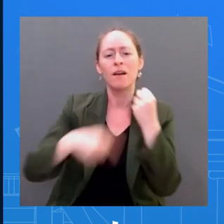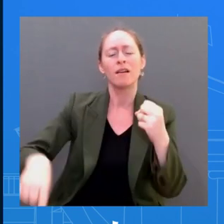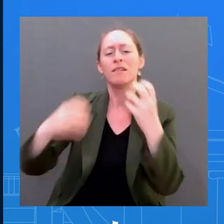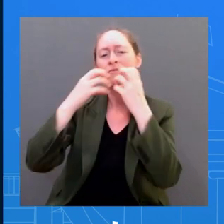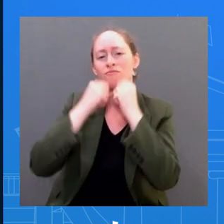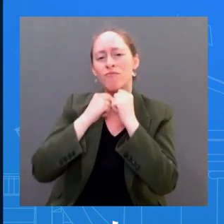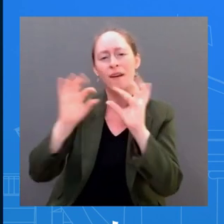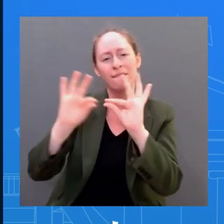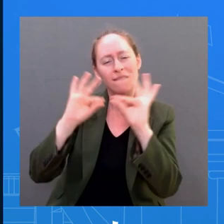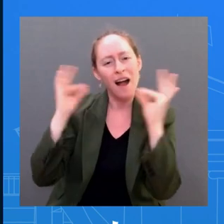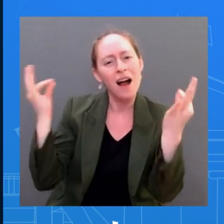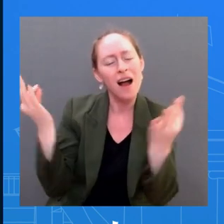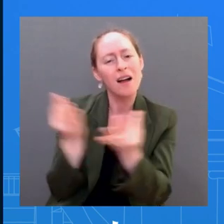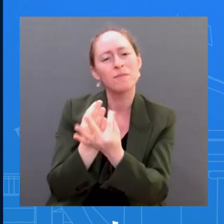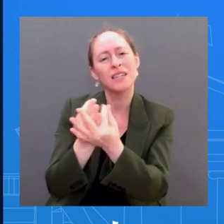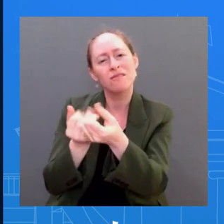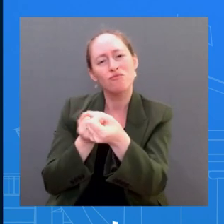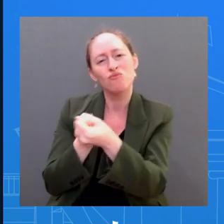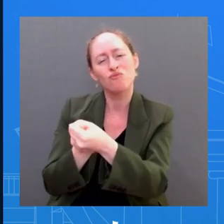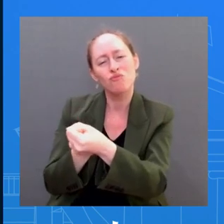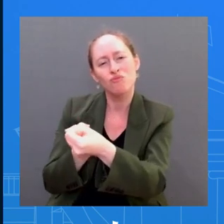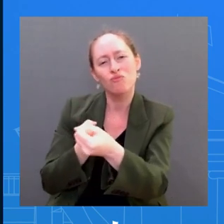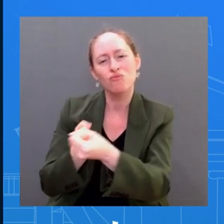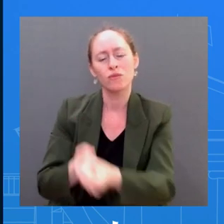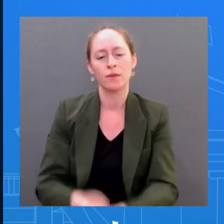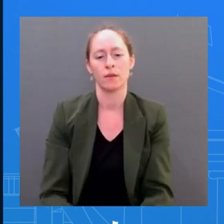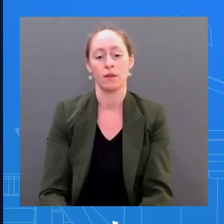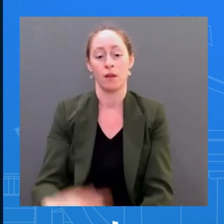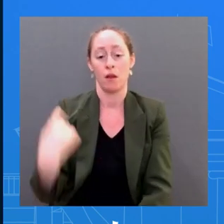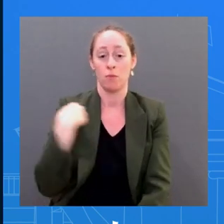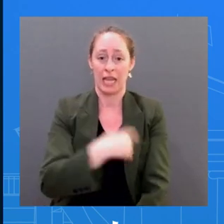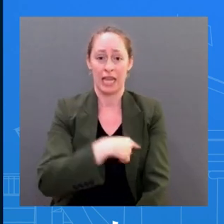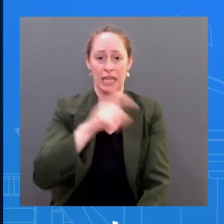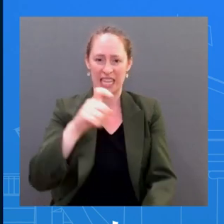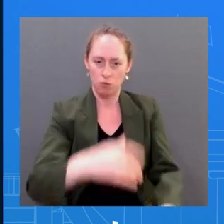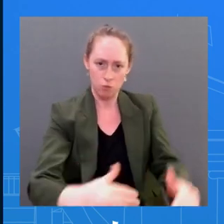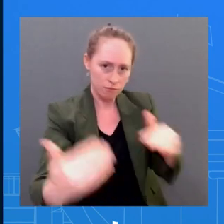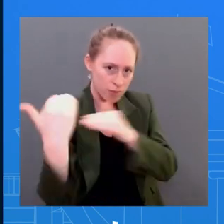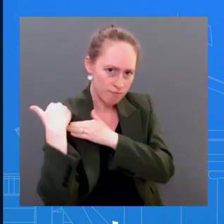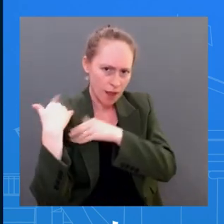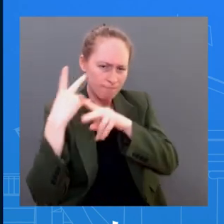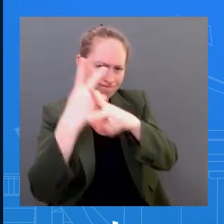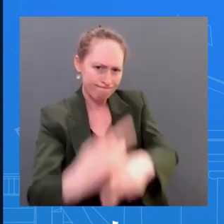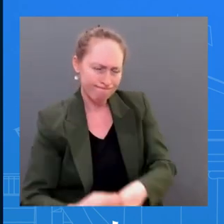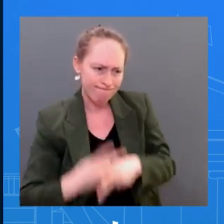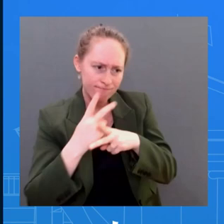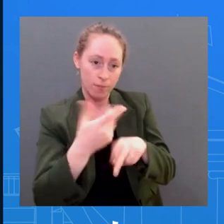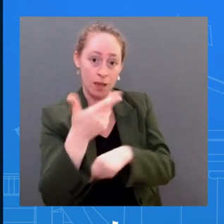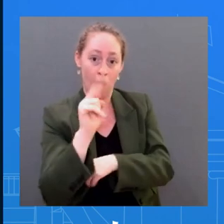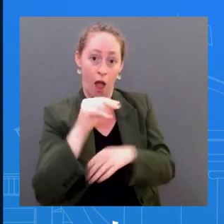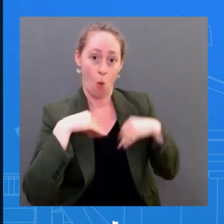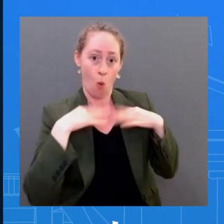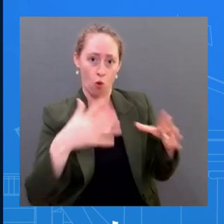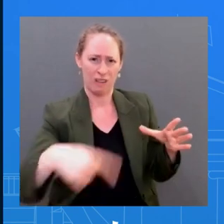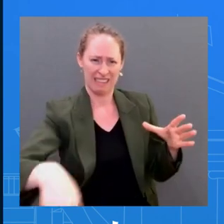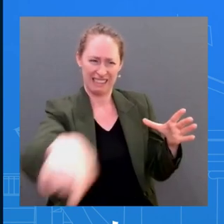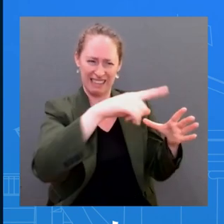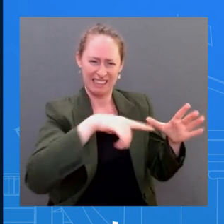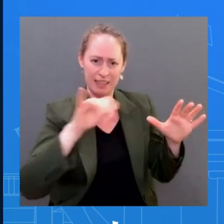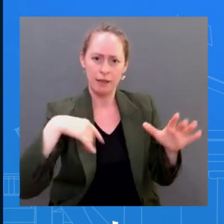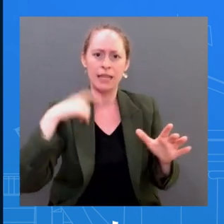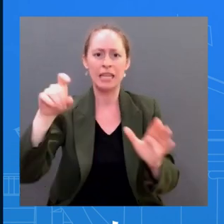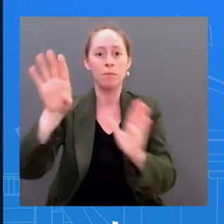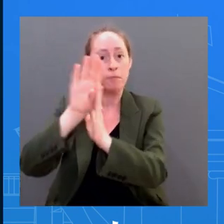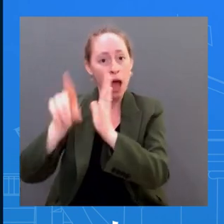we need responsible gun ownership. Responsible gun ownership. We need background checks. We need to raise